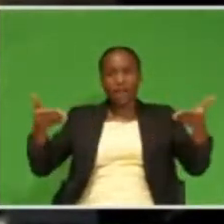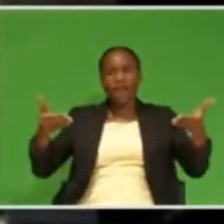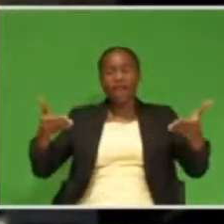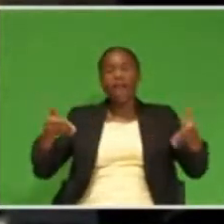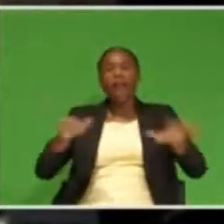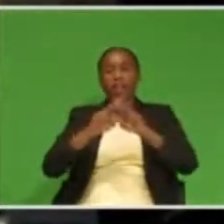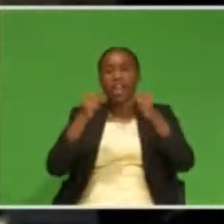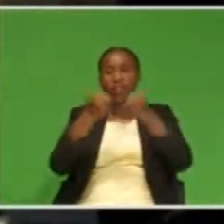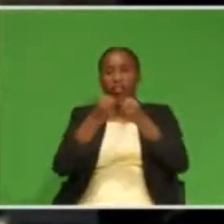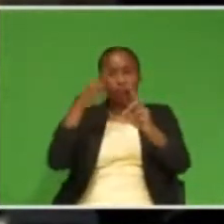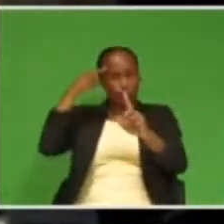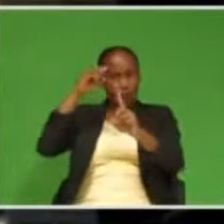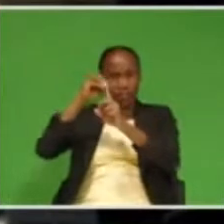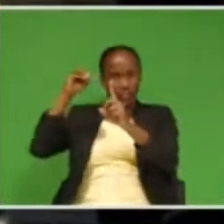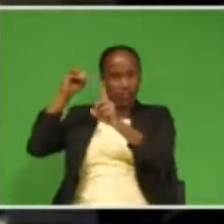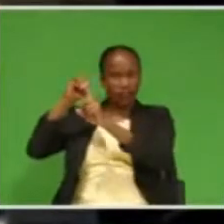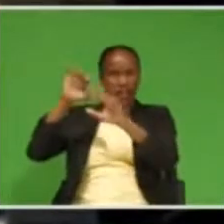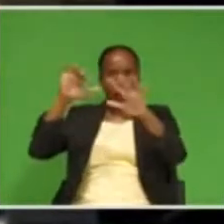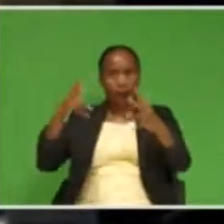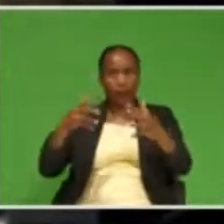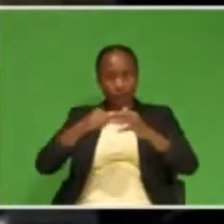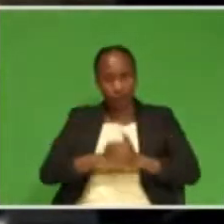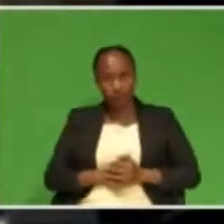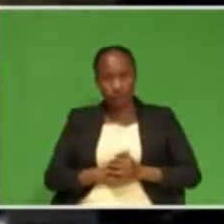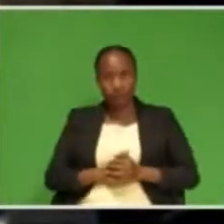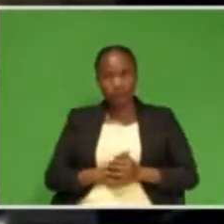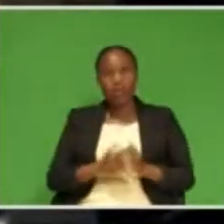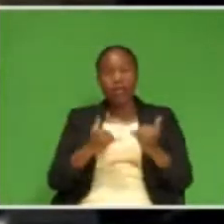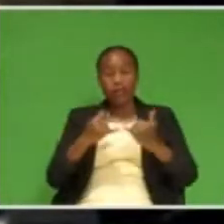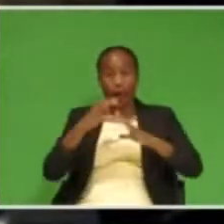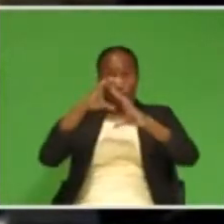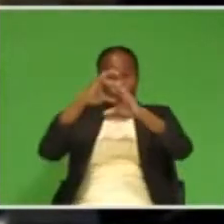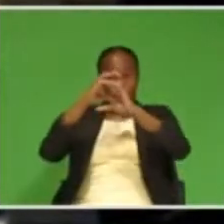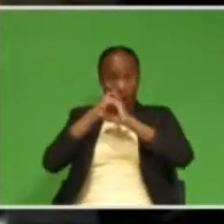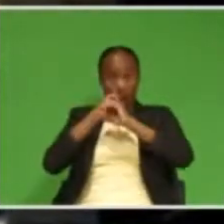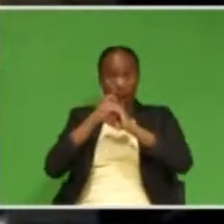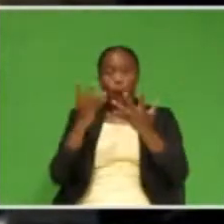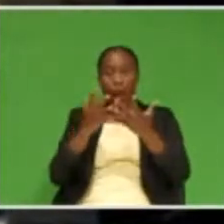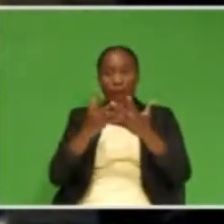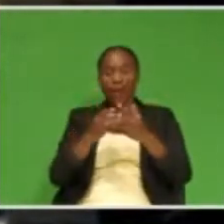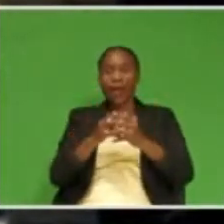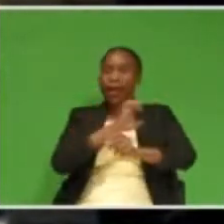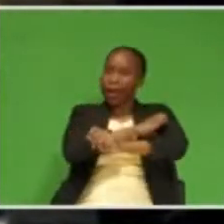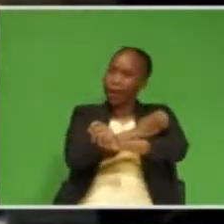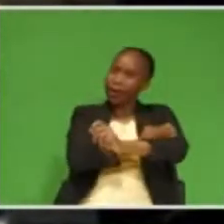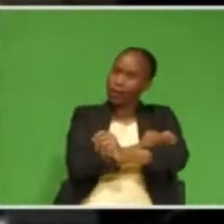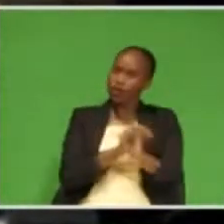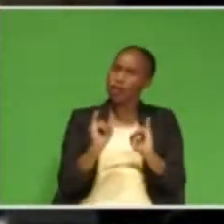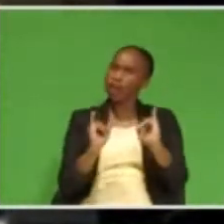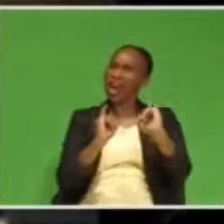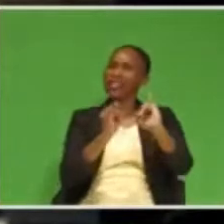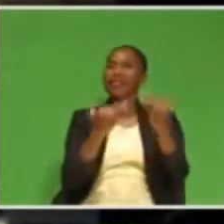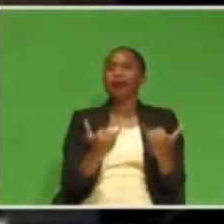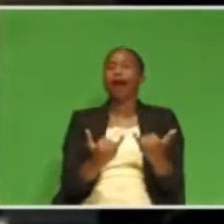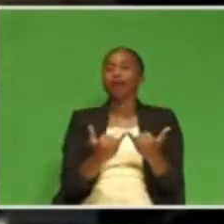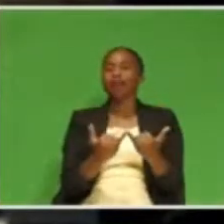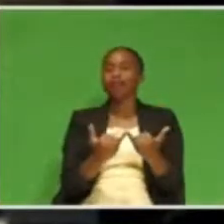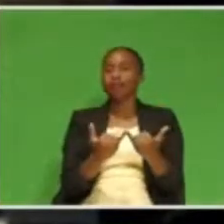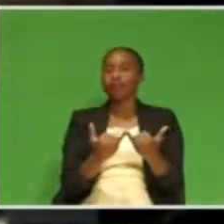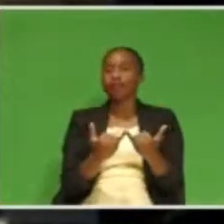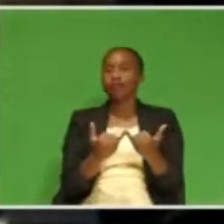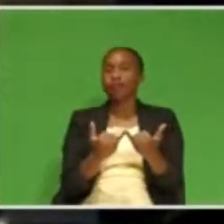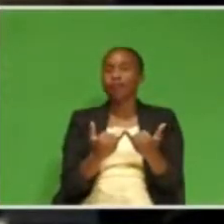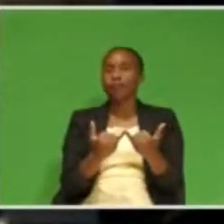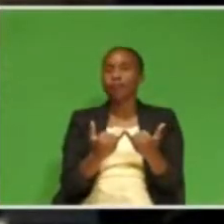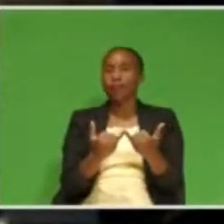objectives. Now, we are focusing our attention on the energy crisis right now, and we will address